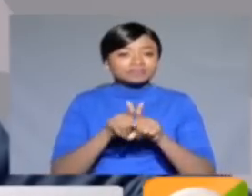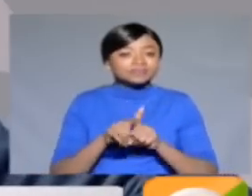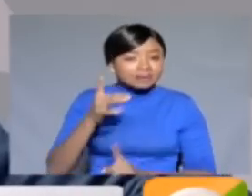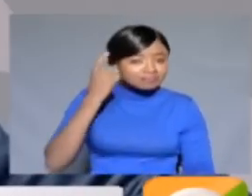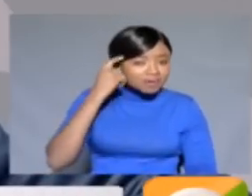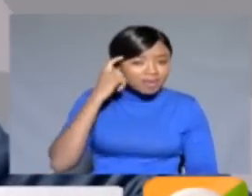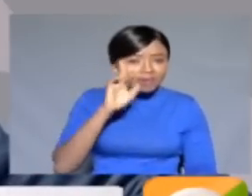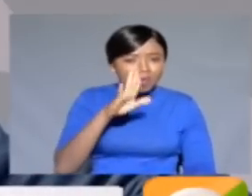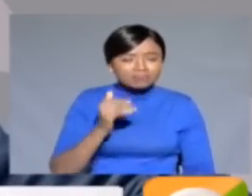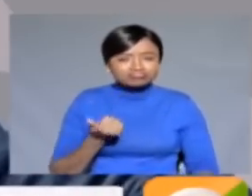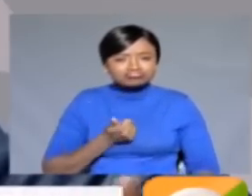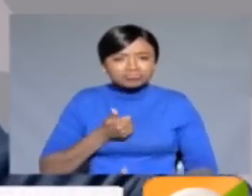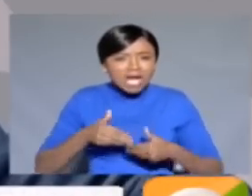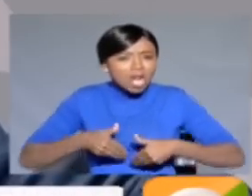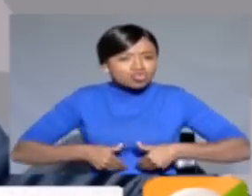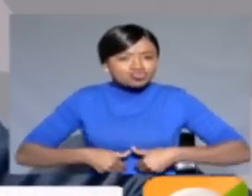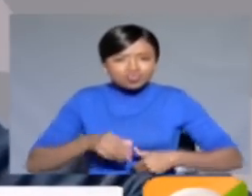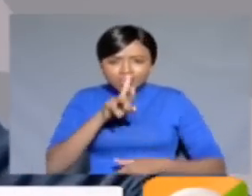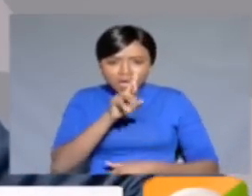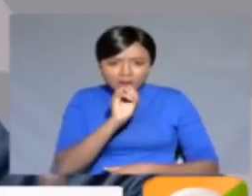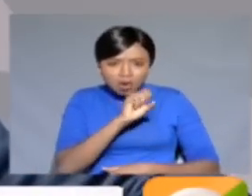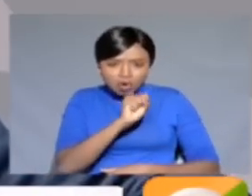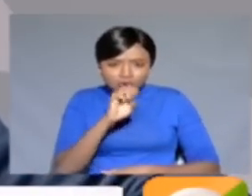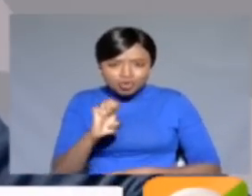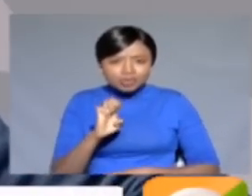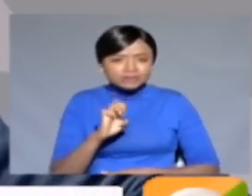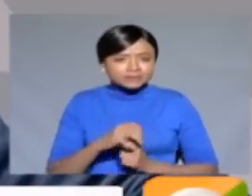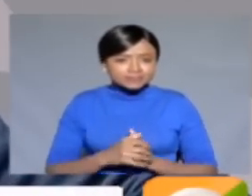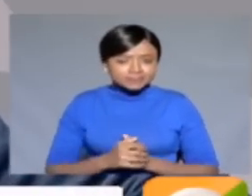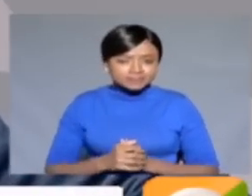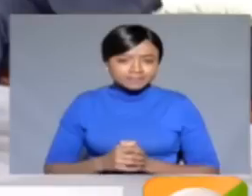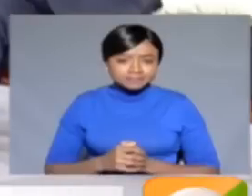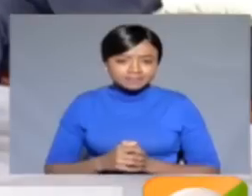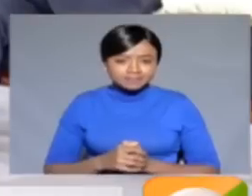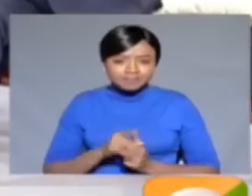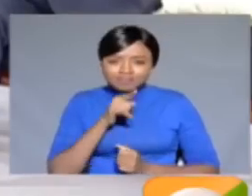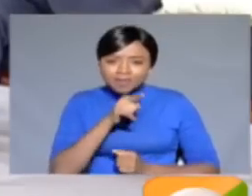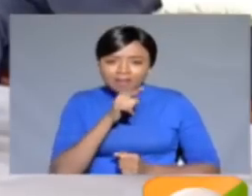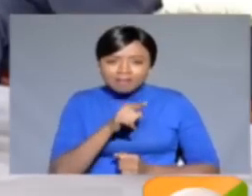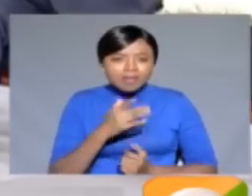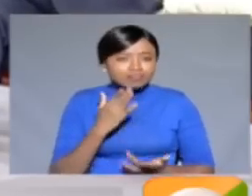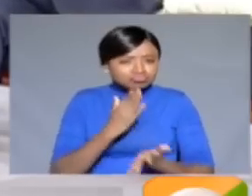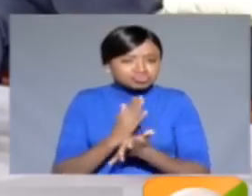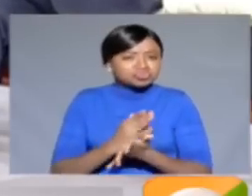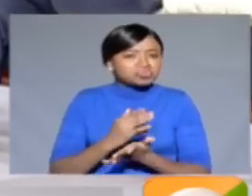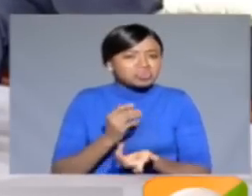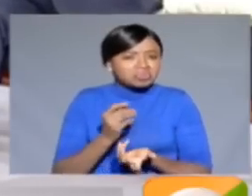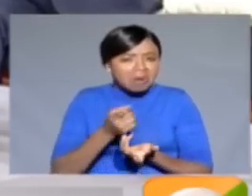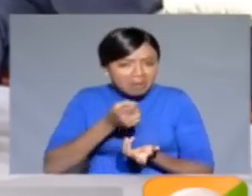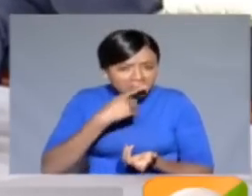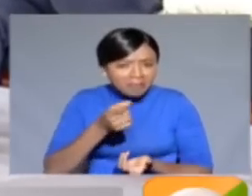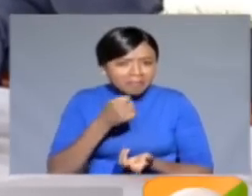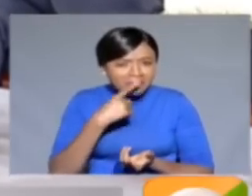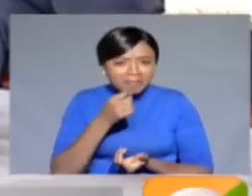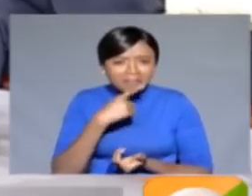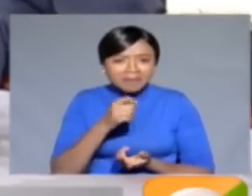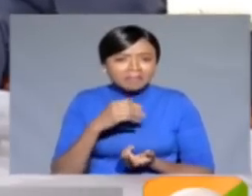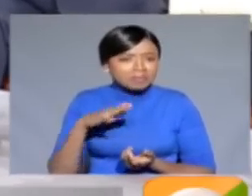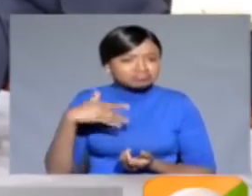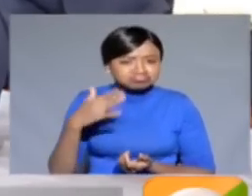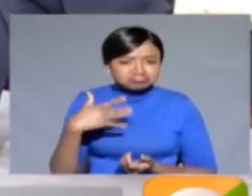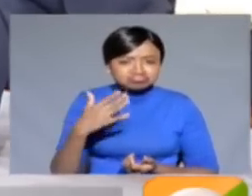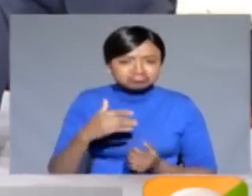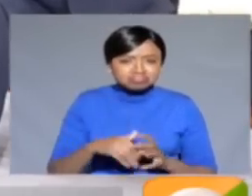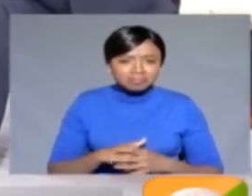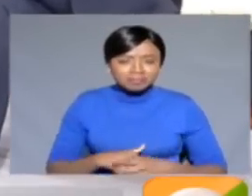young lady, Rose. Yes, Rose Nasimiyu, who was doing it like every few days, and you know, you go through this huge